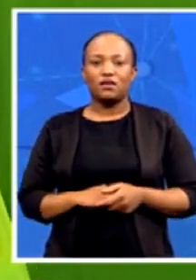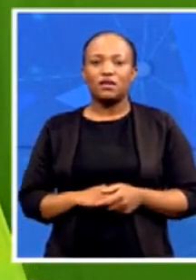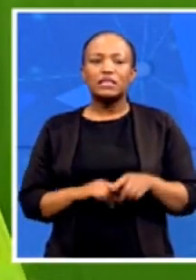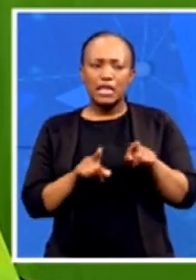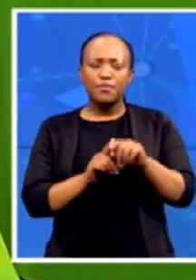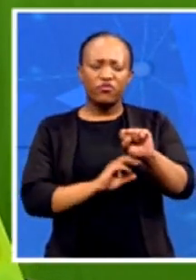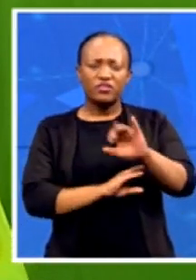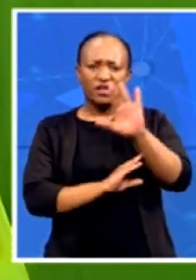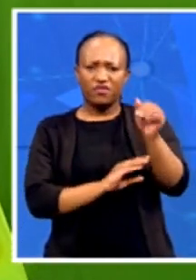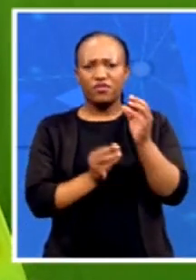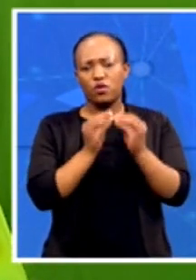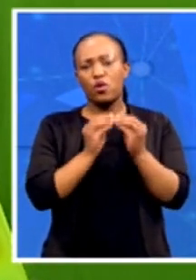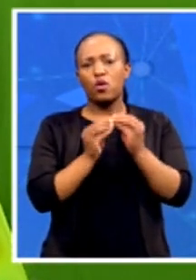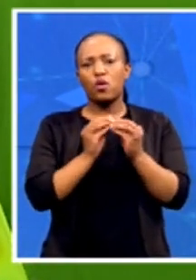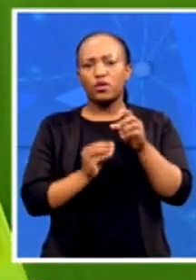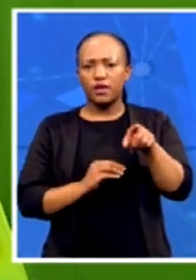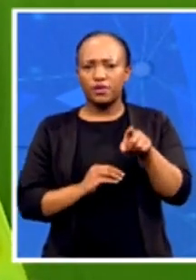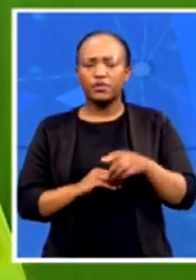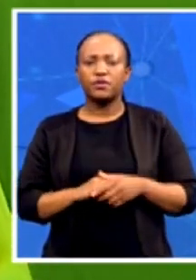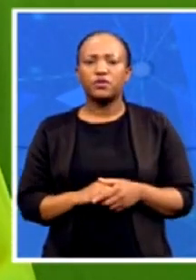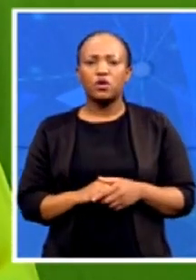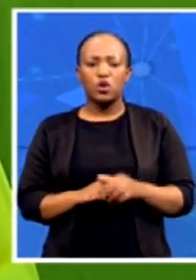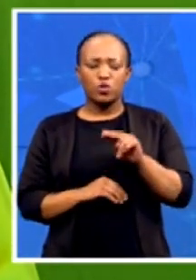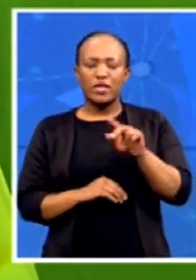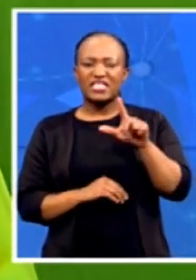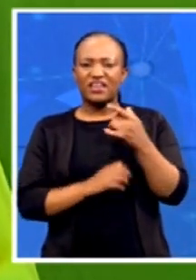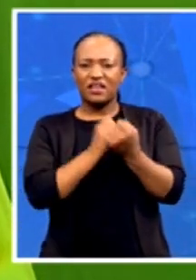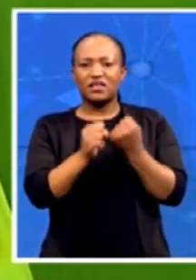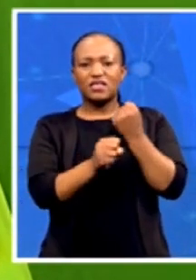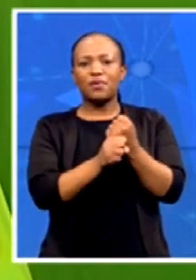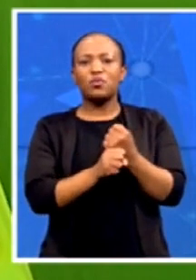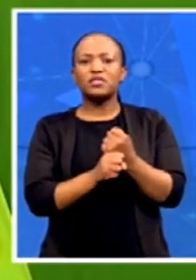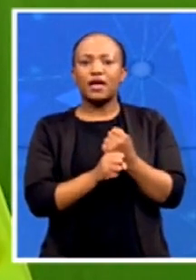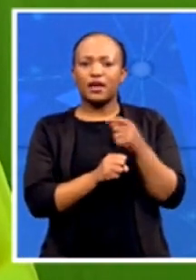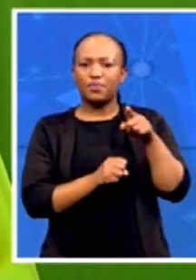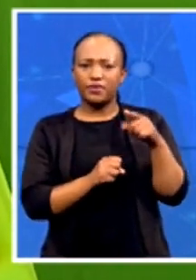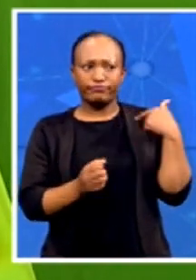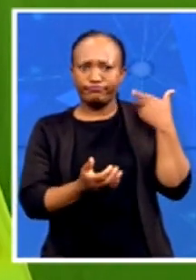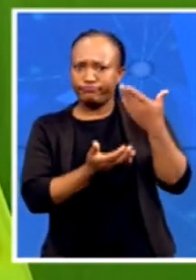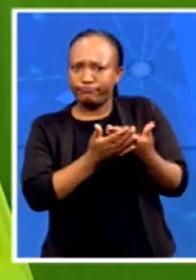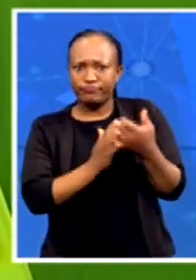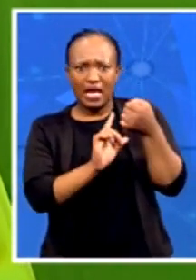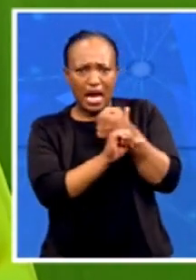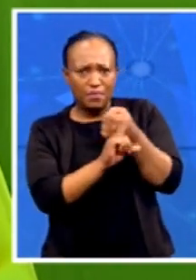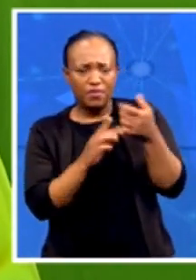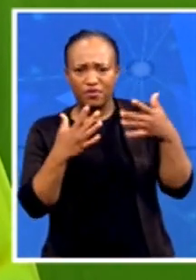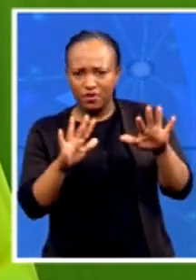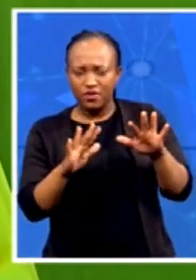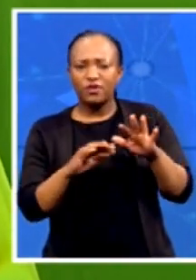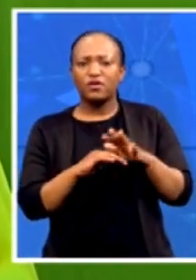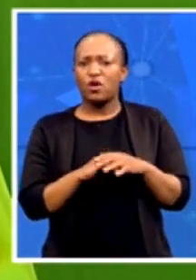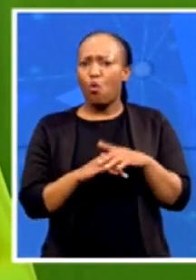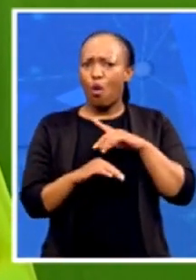The 27 years of this abuse, the 27 years of this virus, we believe as